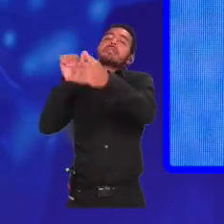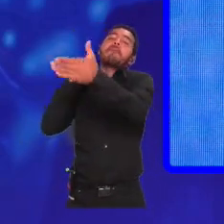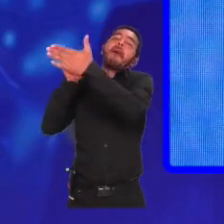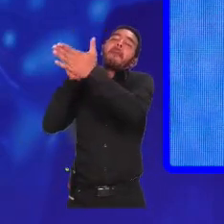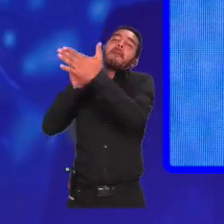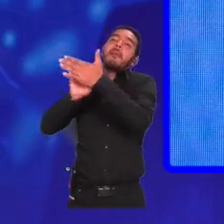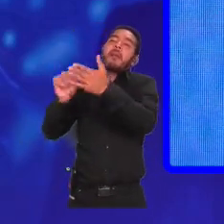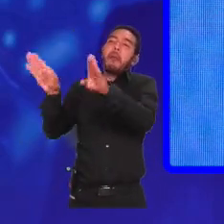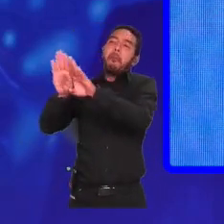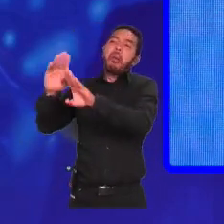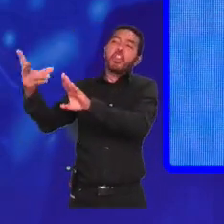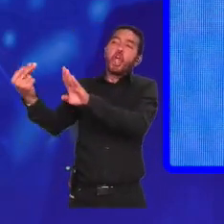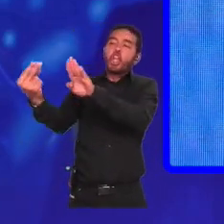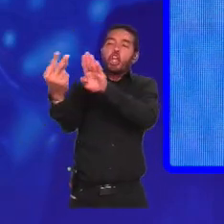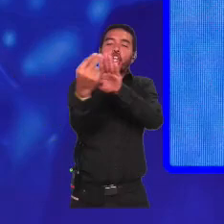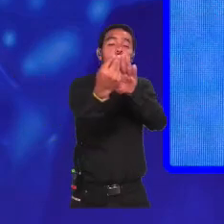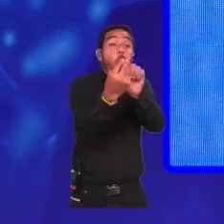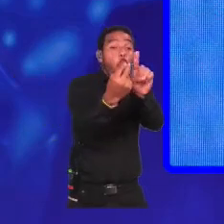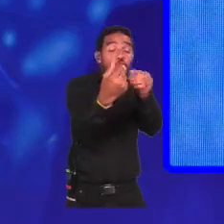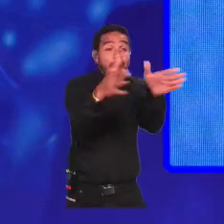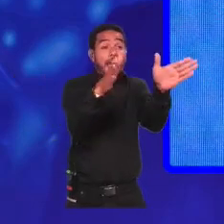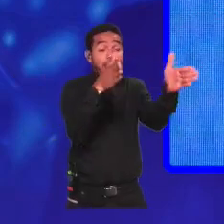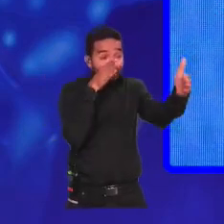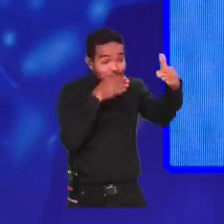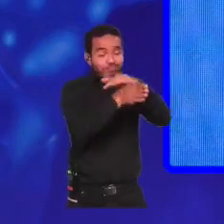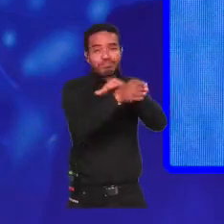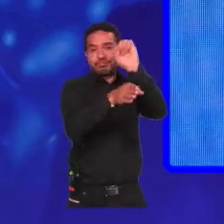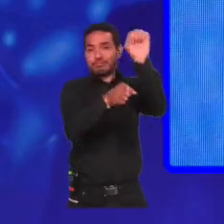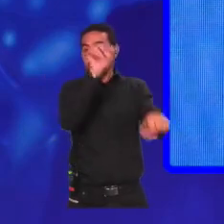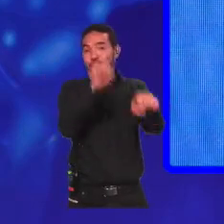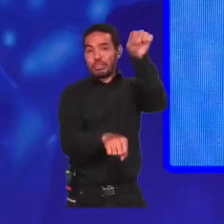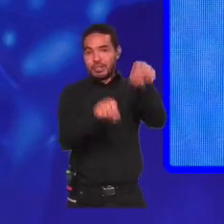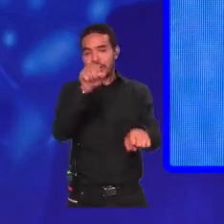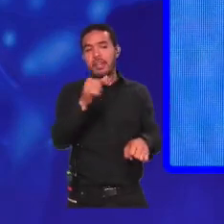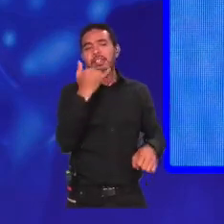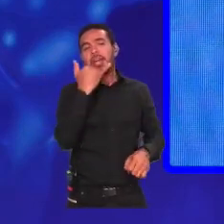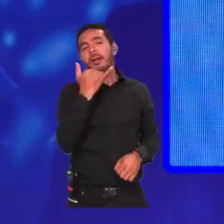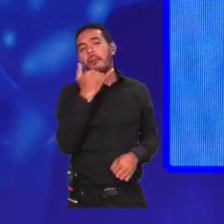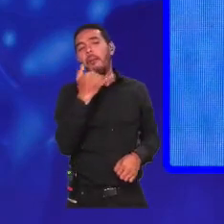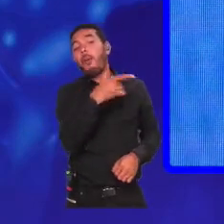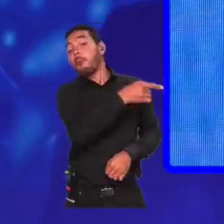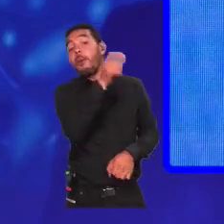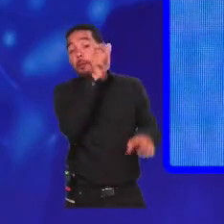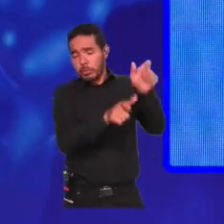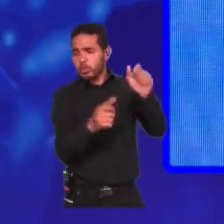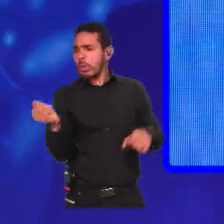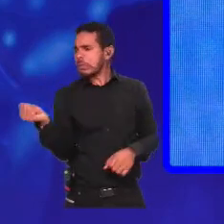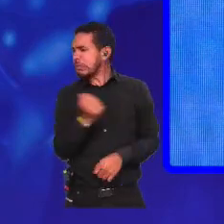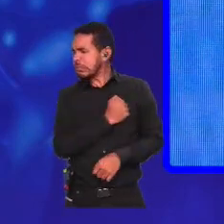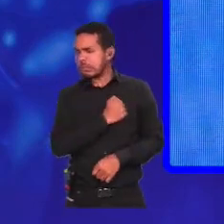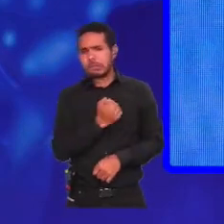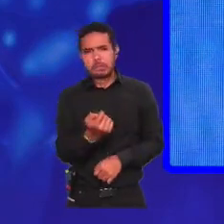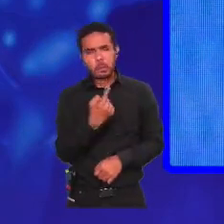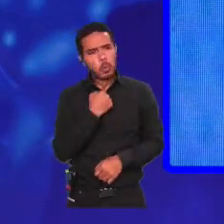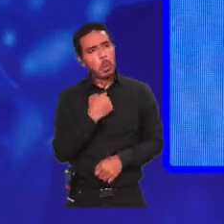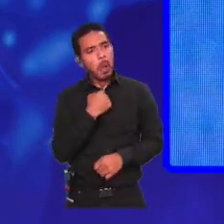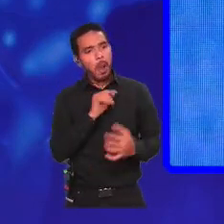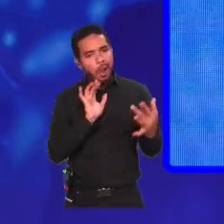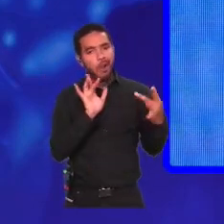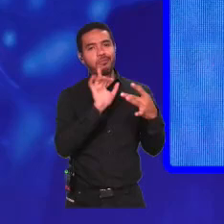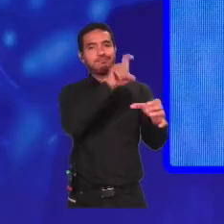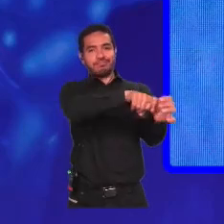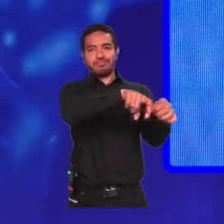industry is based on a bunch of people that are very passionate, and we want to help each other. We don't look down on anybody, right? So we want to say,